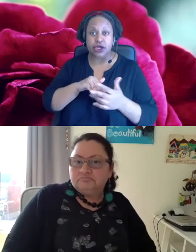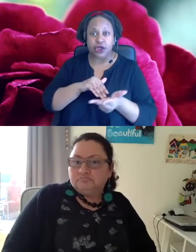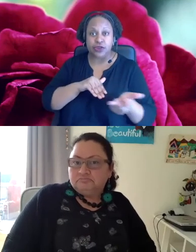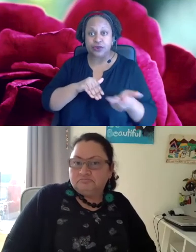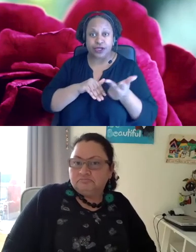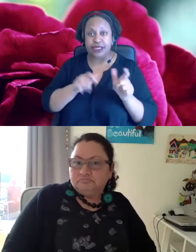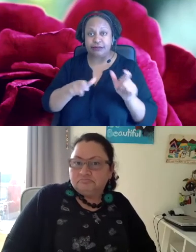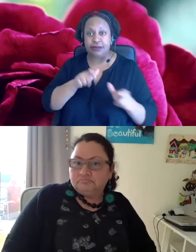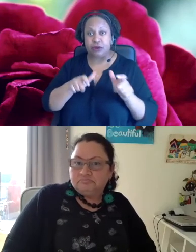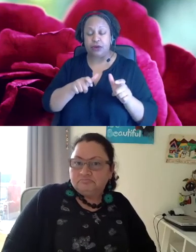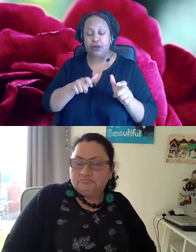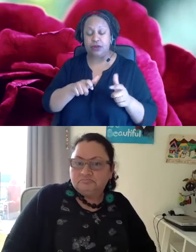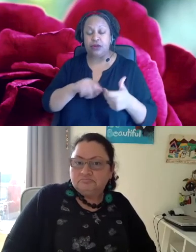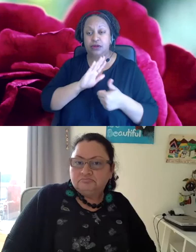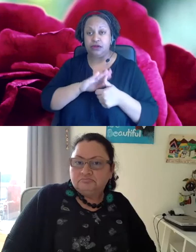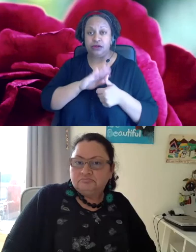One